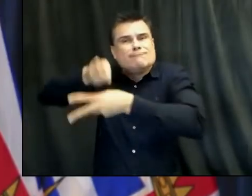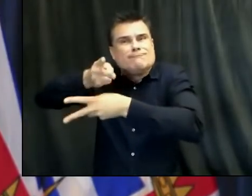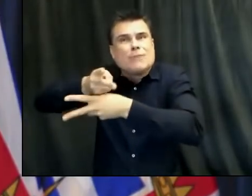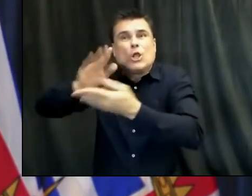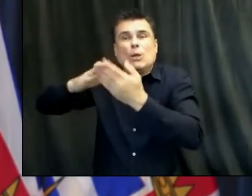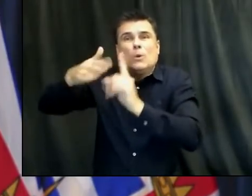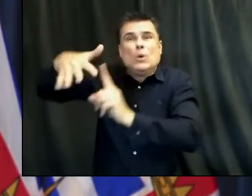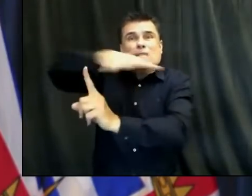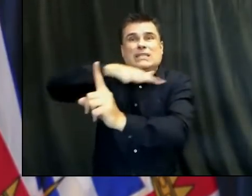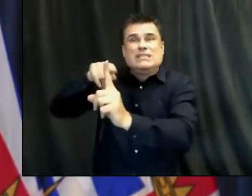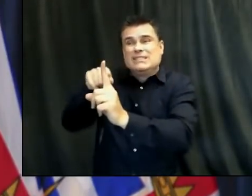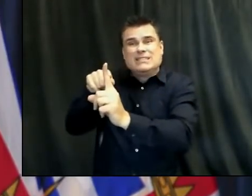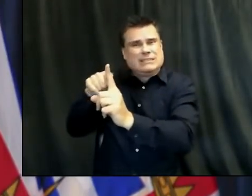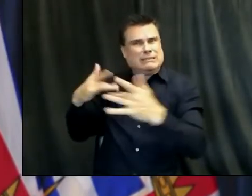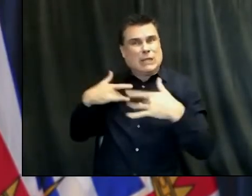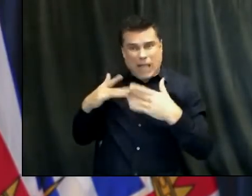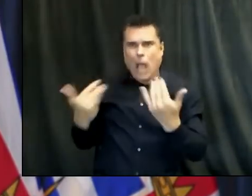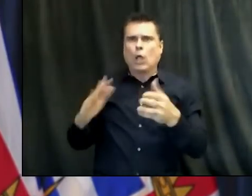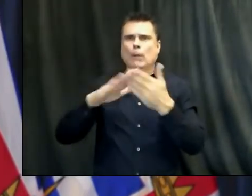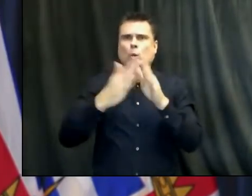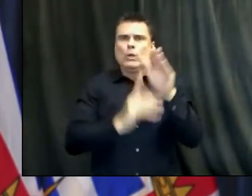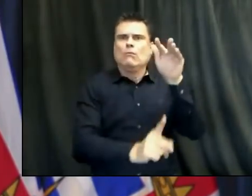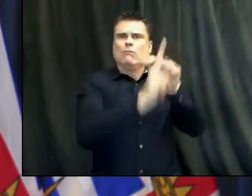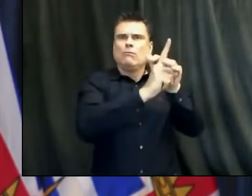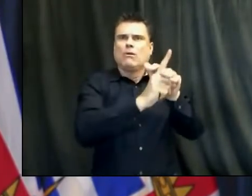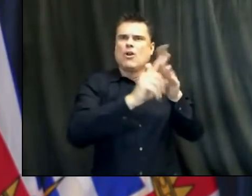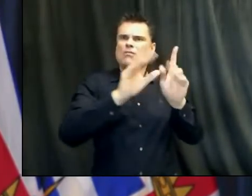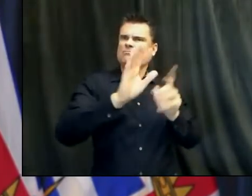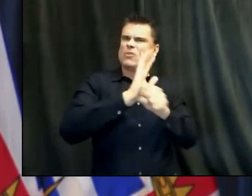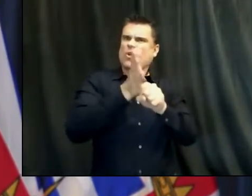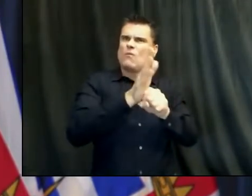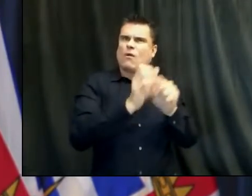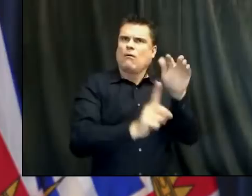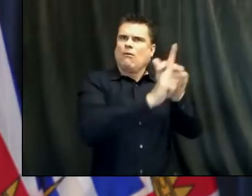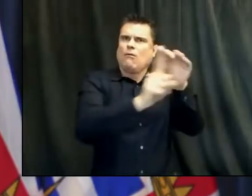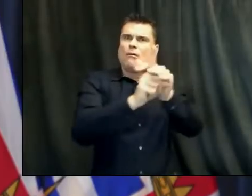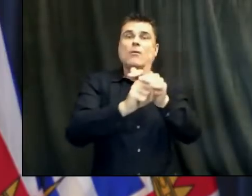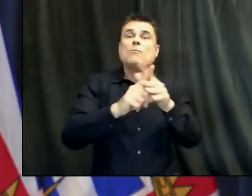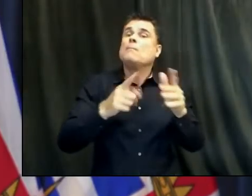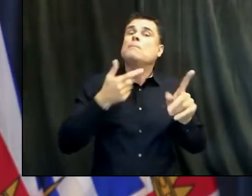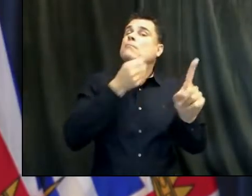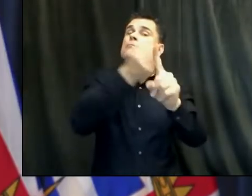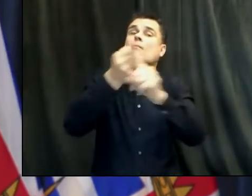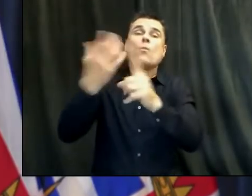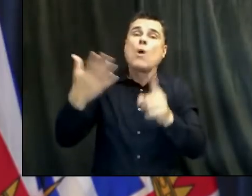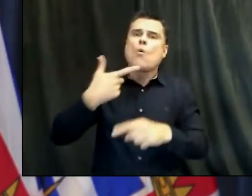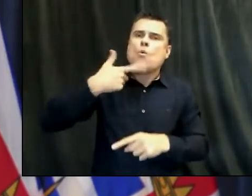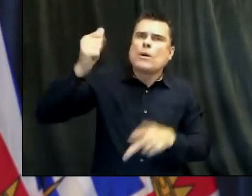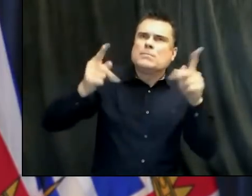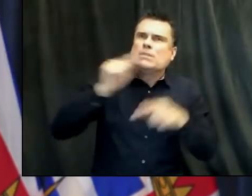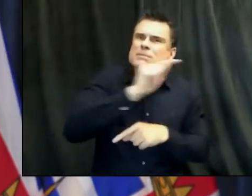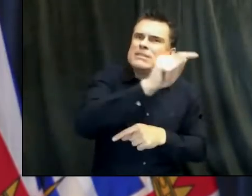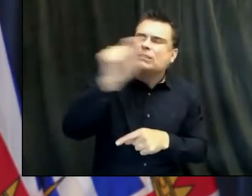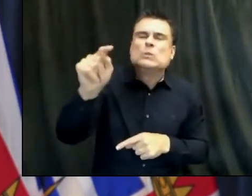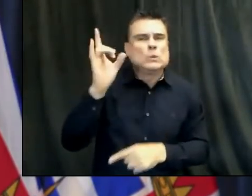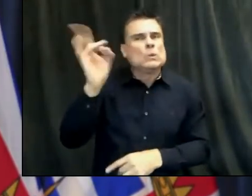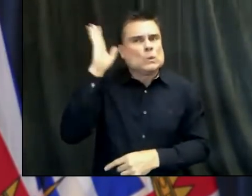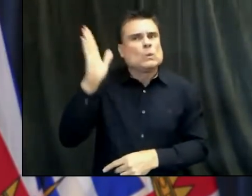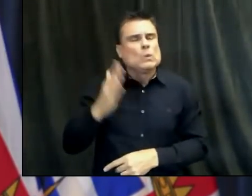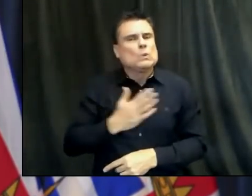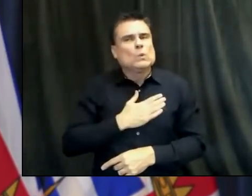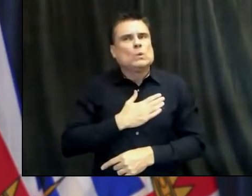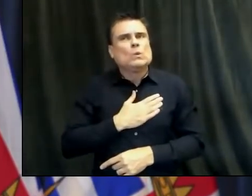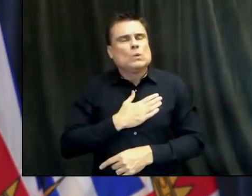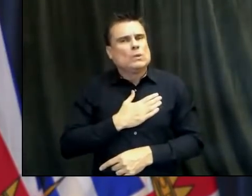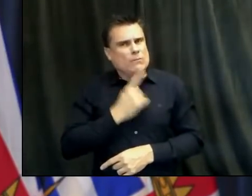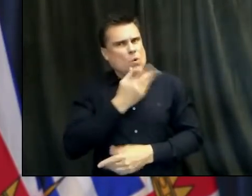outbreaks in long-term care, where people are most vulnerable to this virus. And so it's for them and in thinking